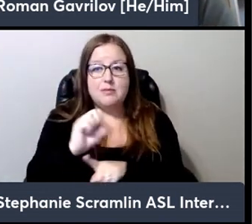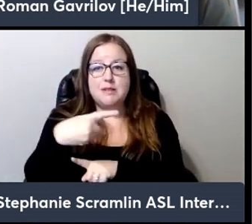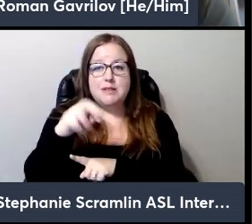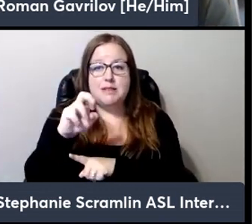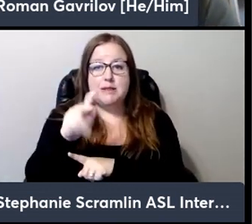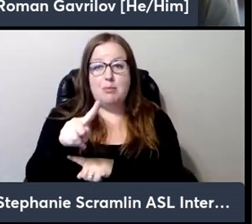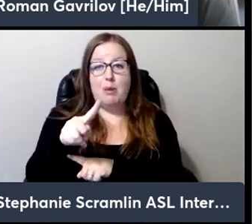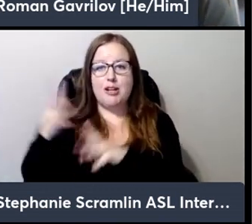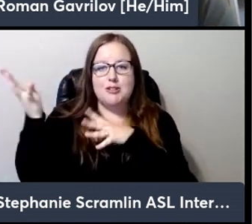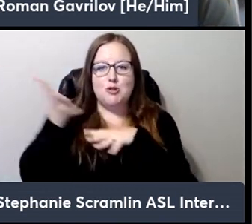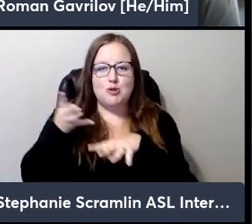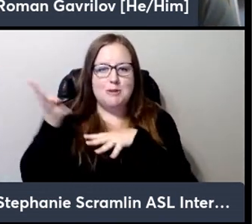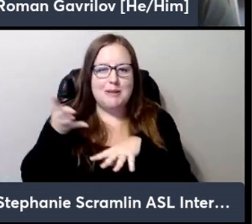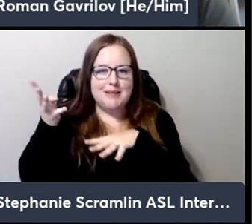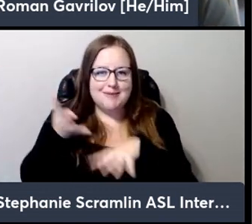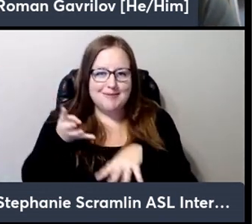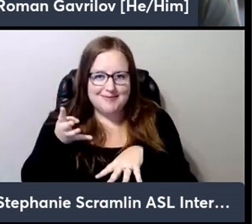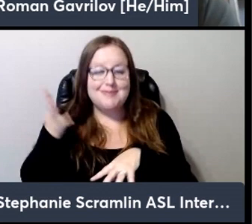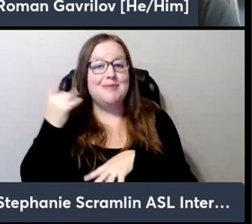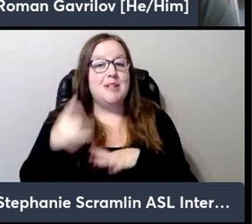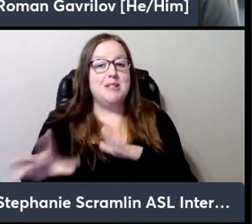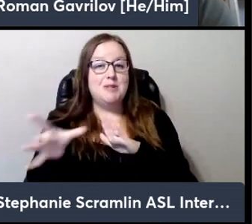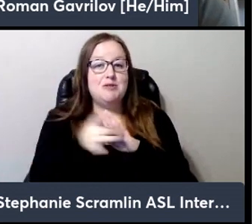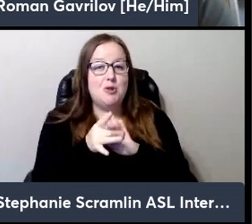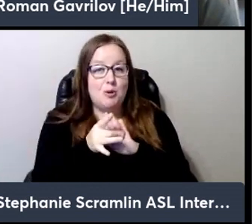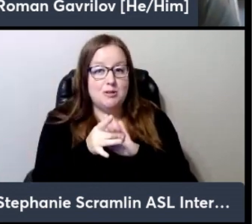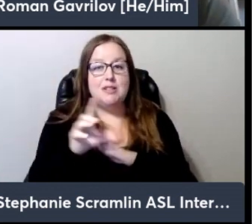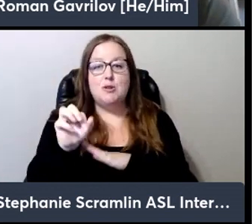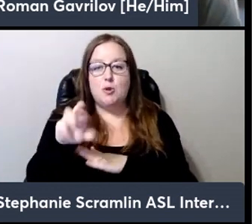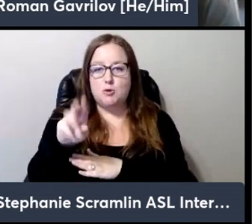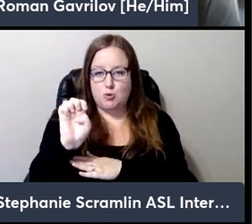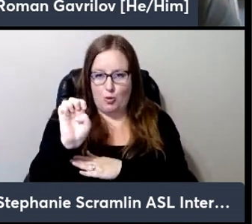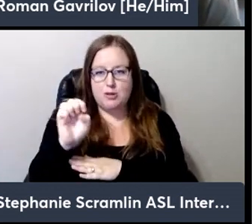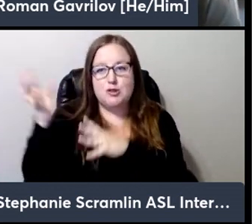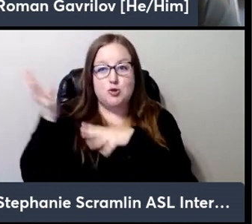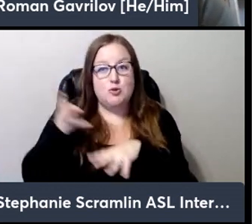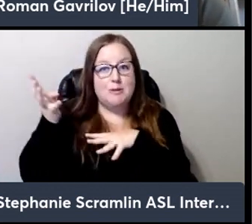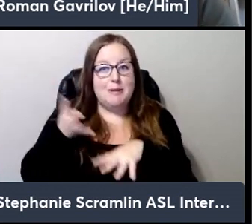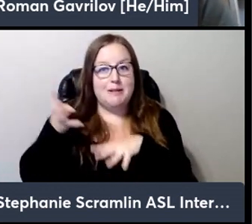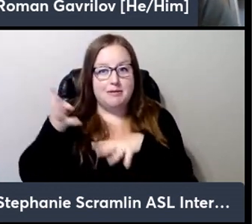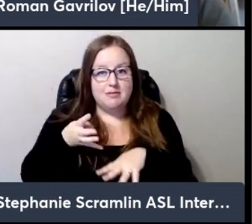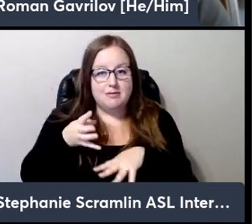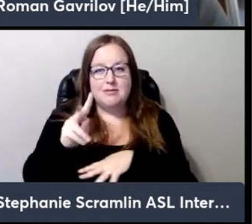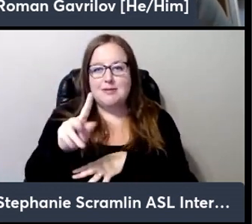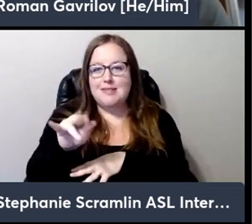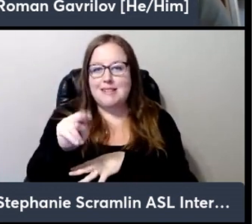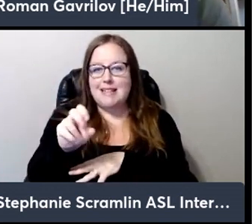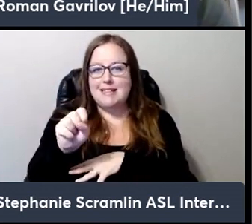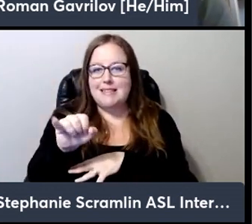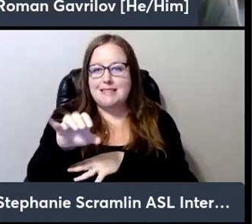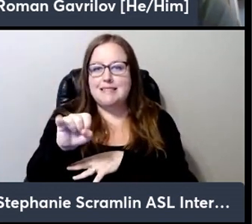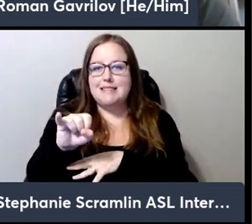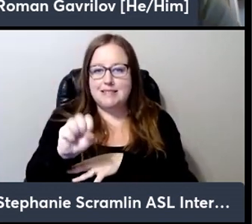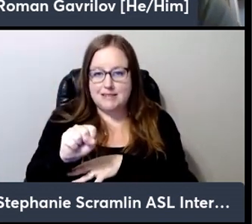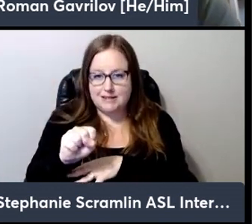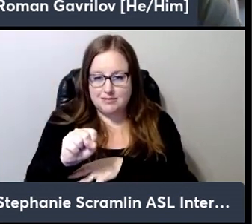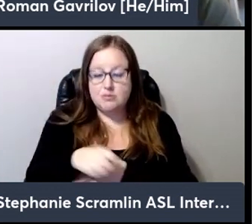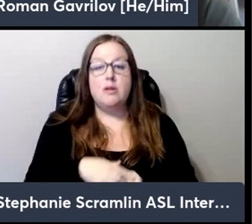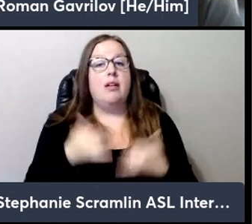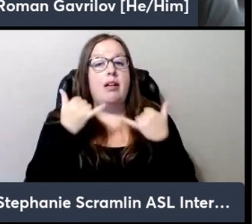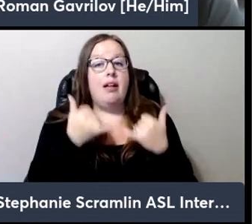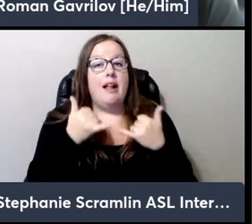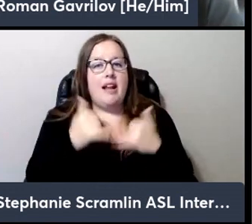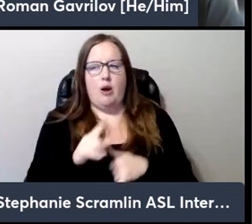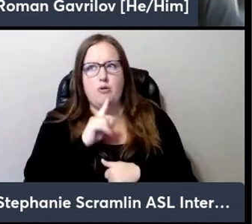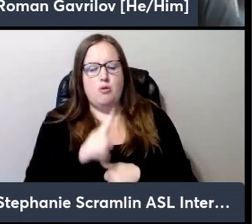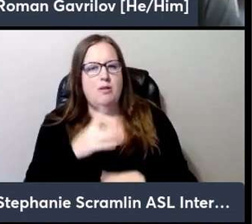streaming, since we've chosen a source, streaming source, Kinesis. And now I'm coming to the most